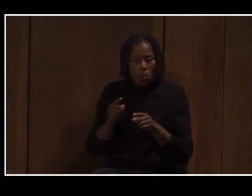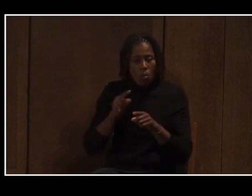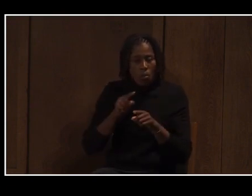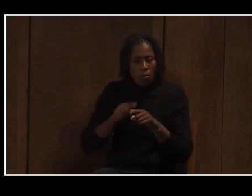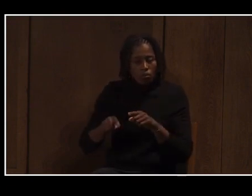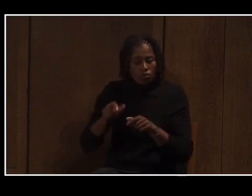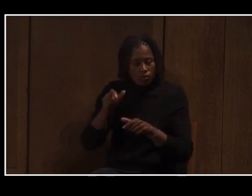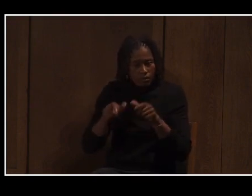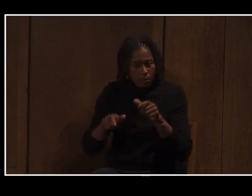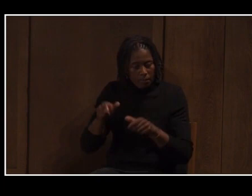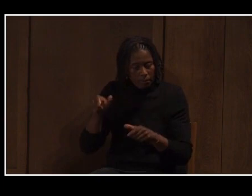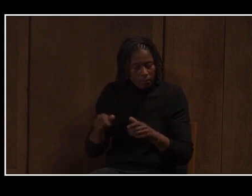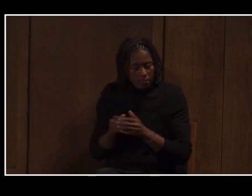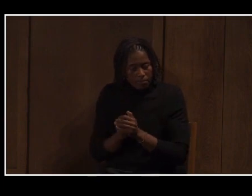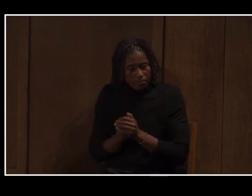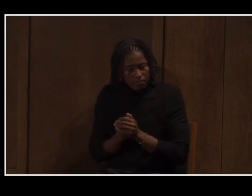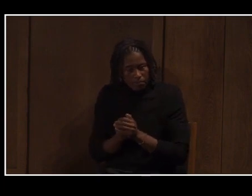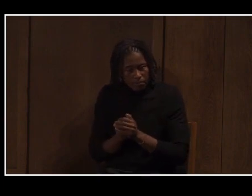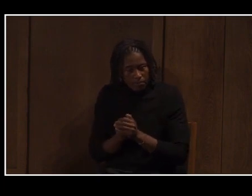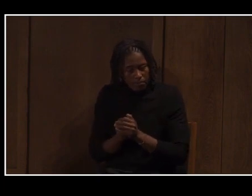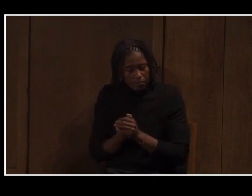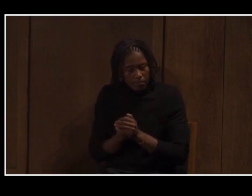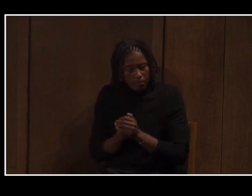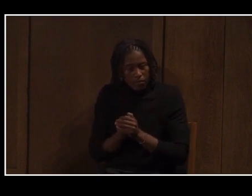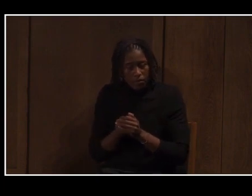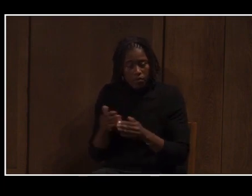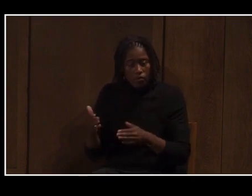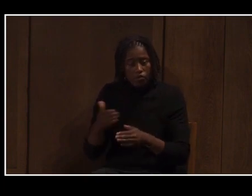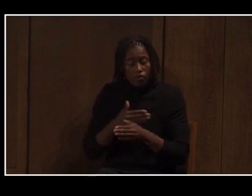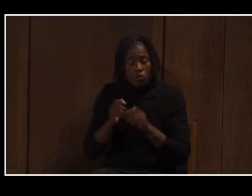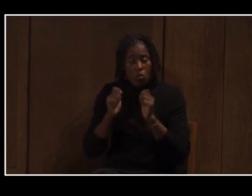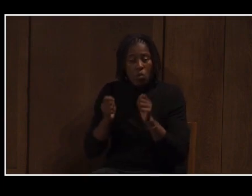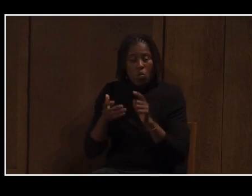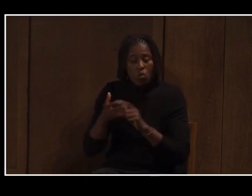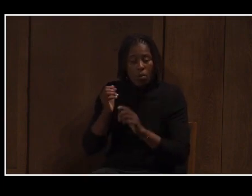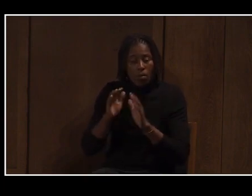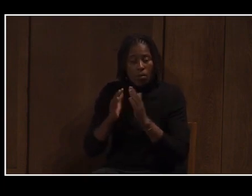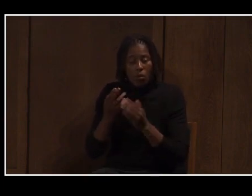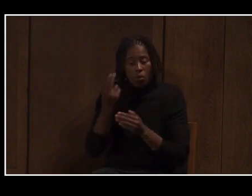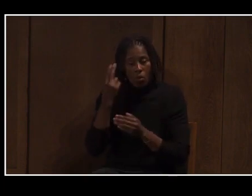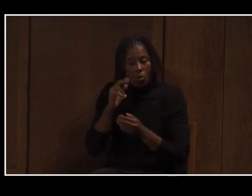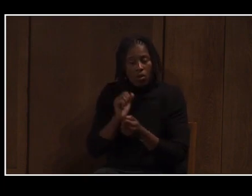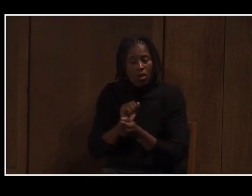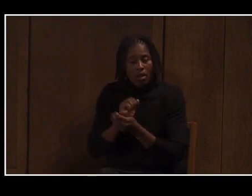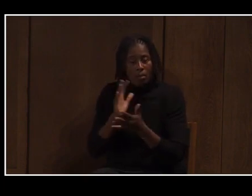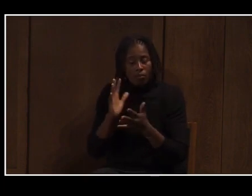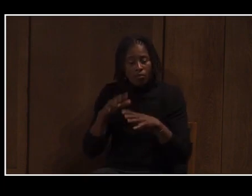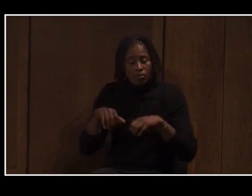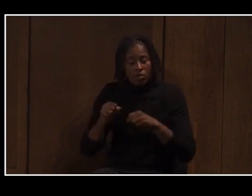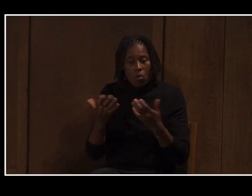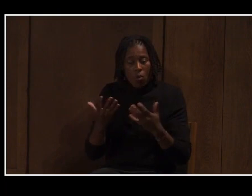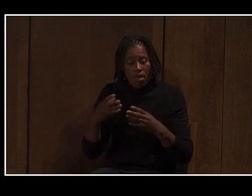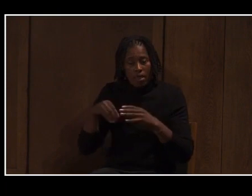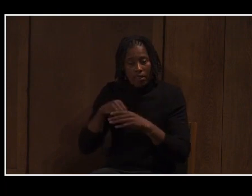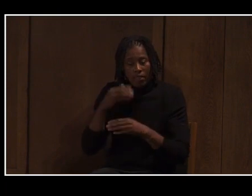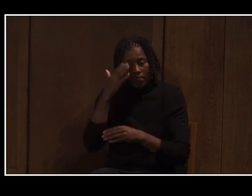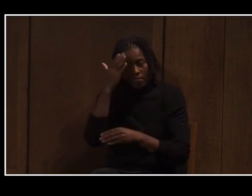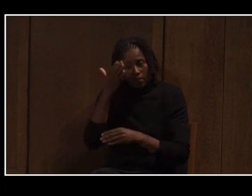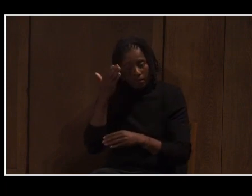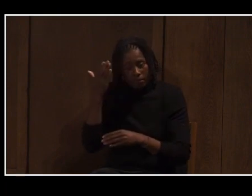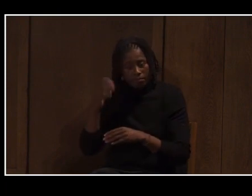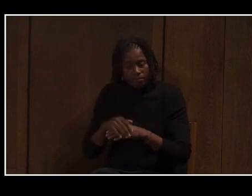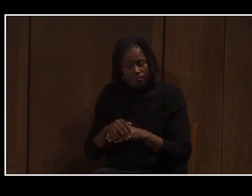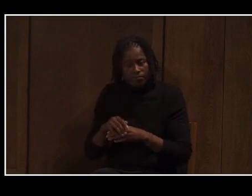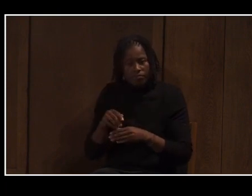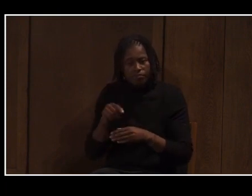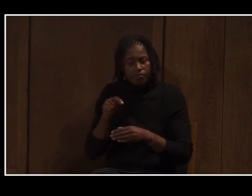landscapes. His most recent award-winning book is Liberation Begins in the Imagination, Writings on Caribbean British